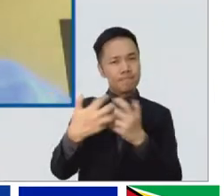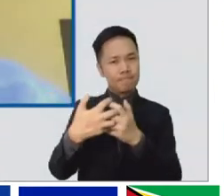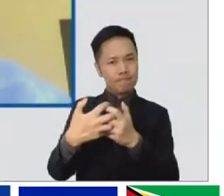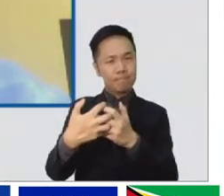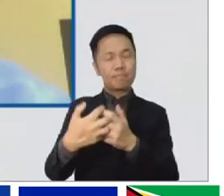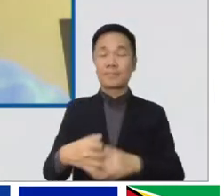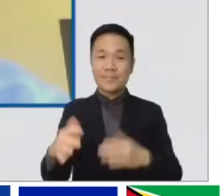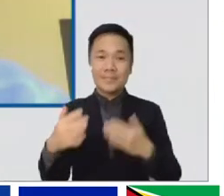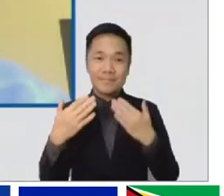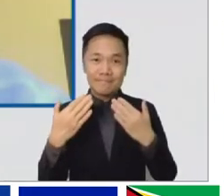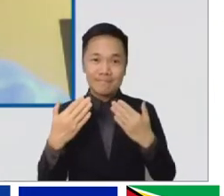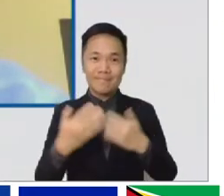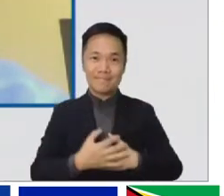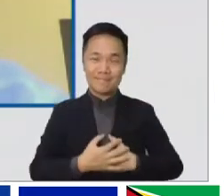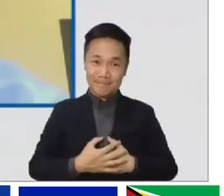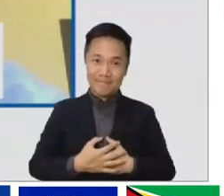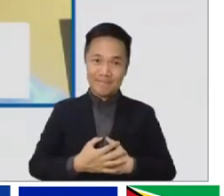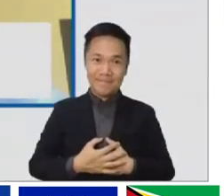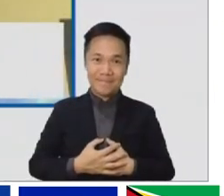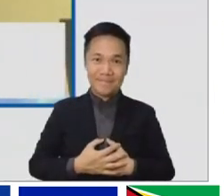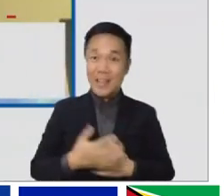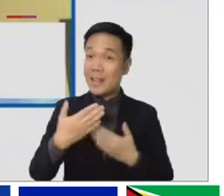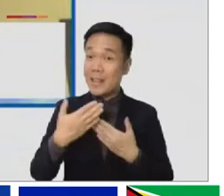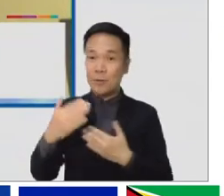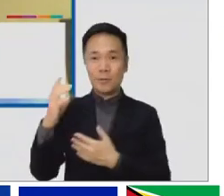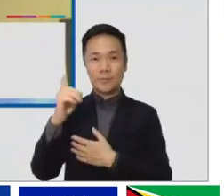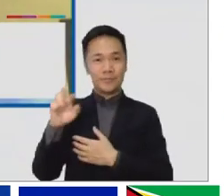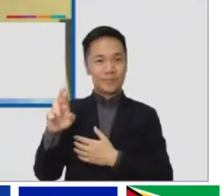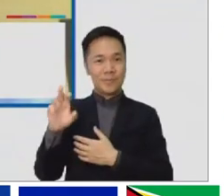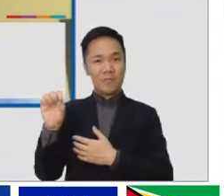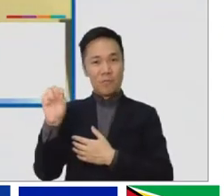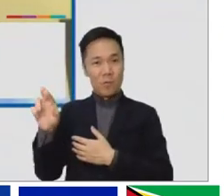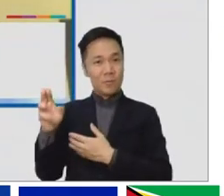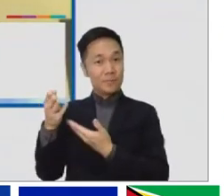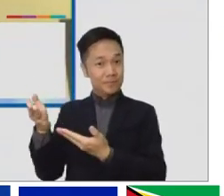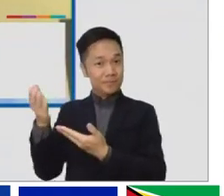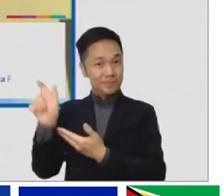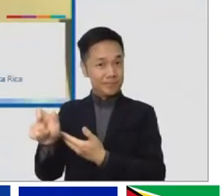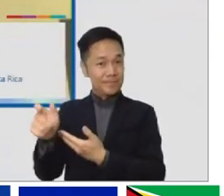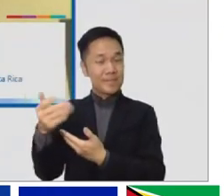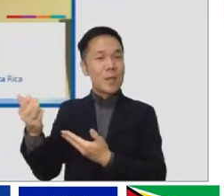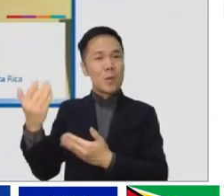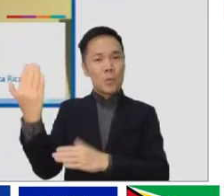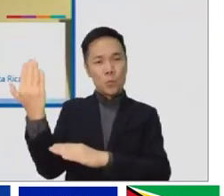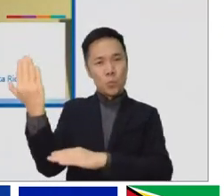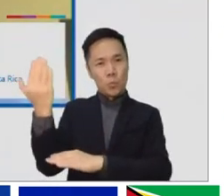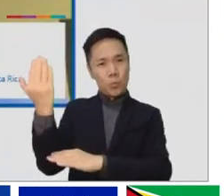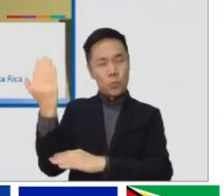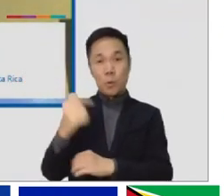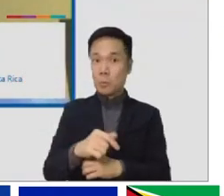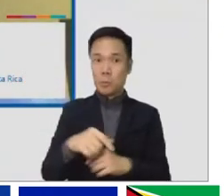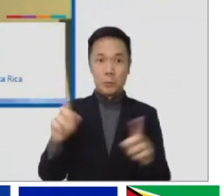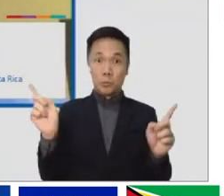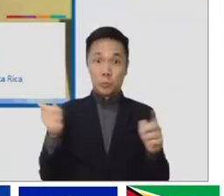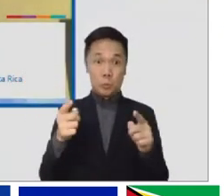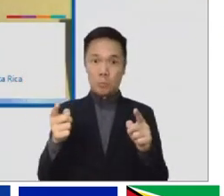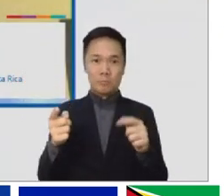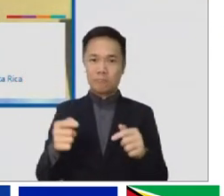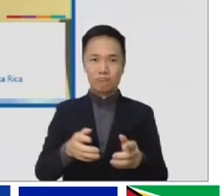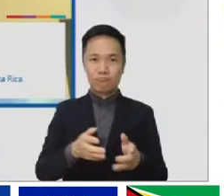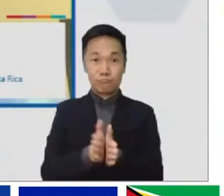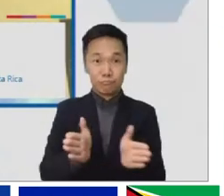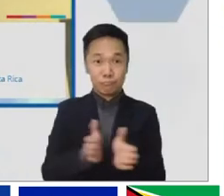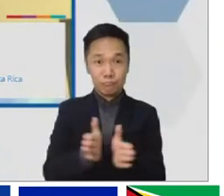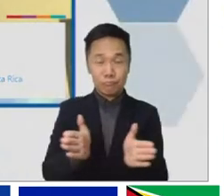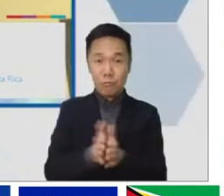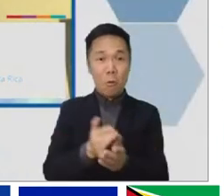Thank you so much, Doctor, for doing a wonderful job in a very short time in a very multi-hazard context, which